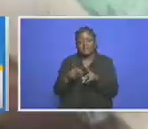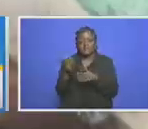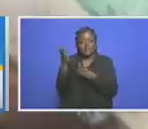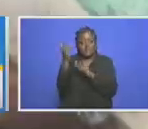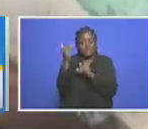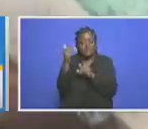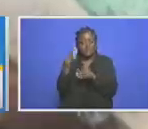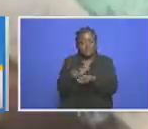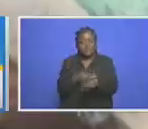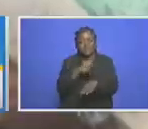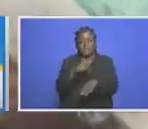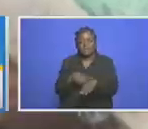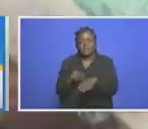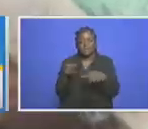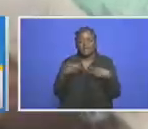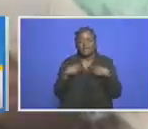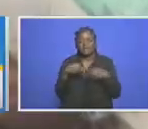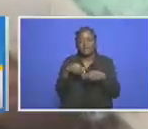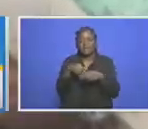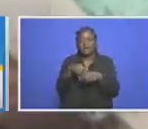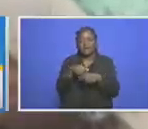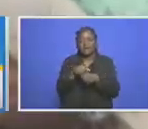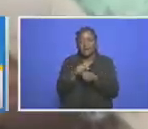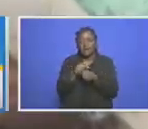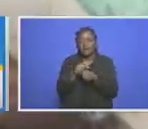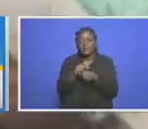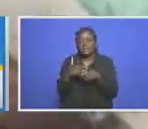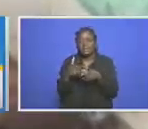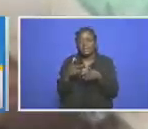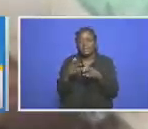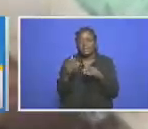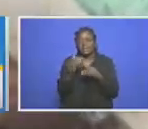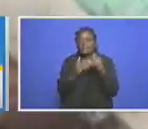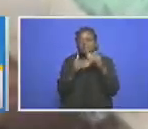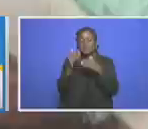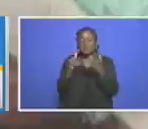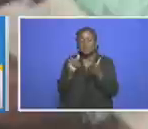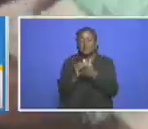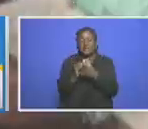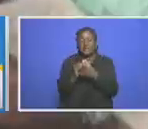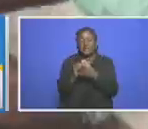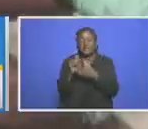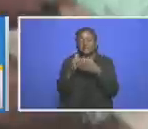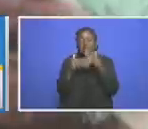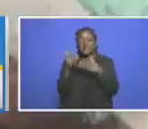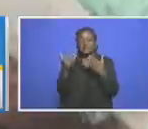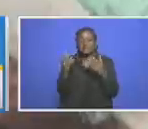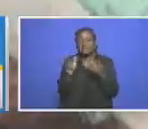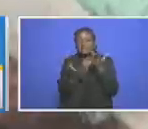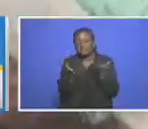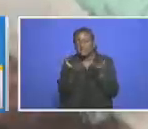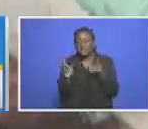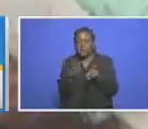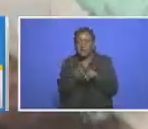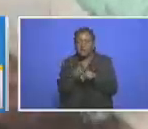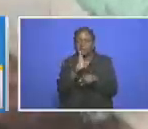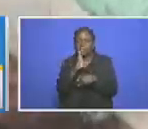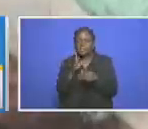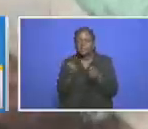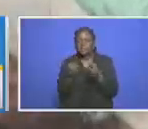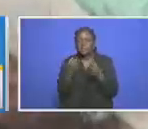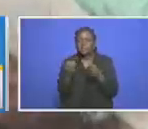will have a holding facility, and that facility might also be a multi-purpose center as a